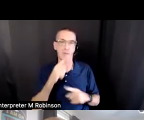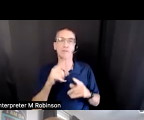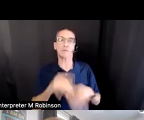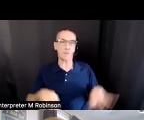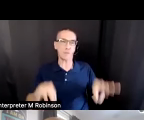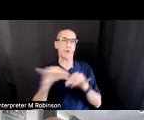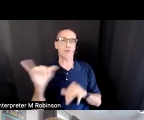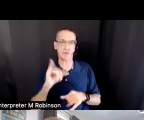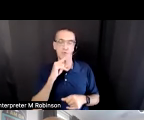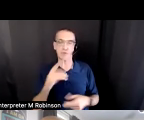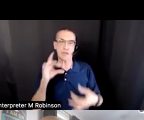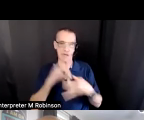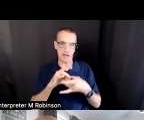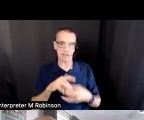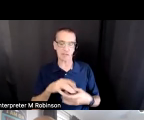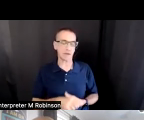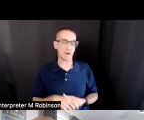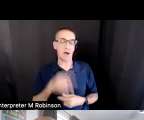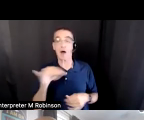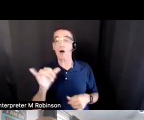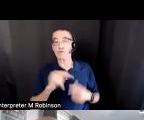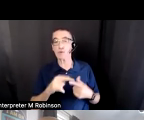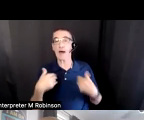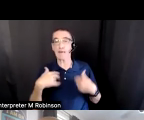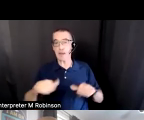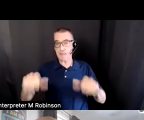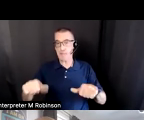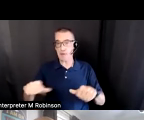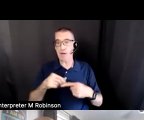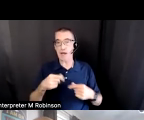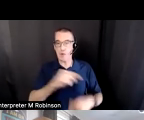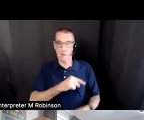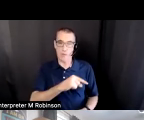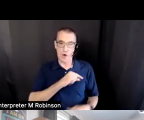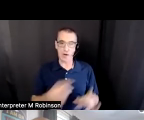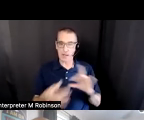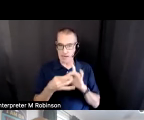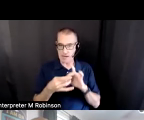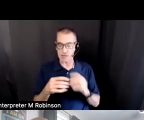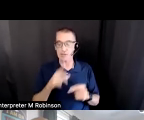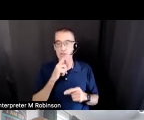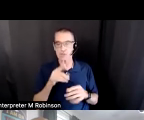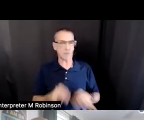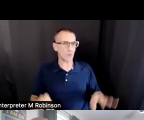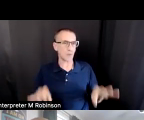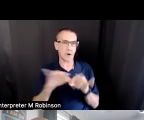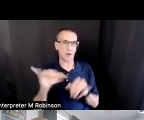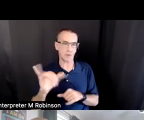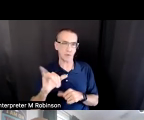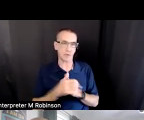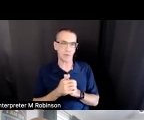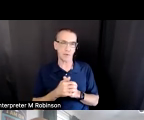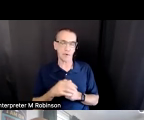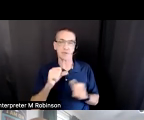to one's connectedness. And also having the ability and quality connections is critical as well.